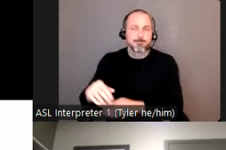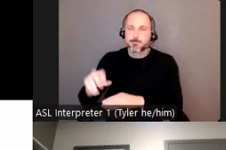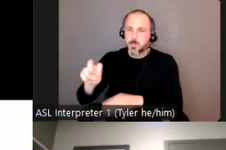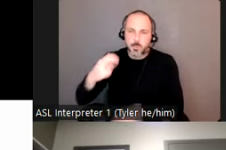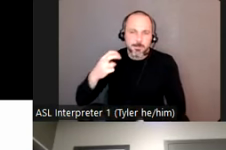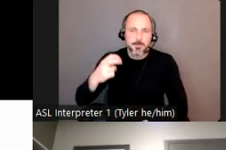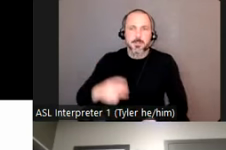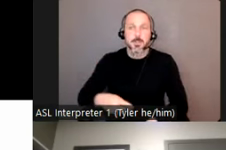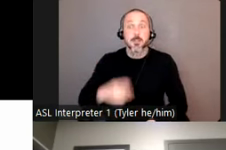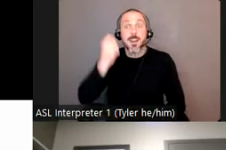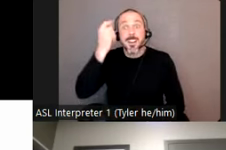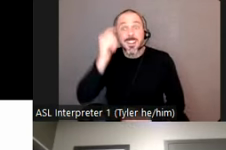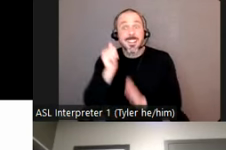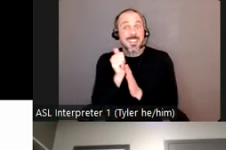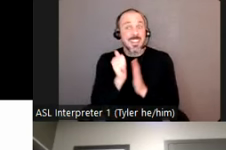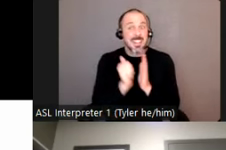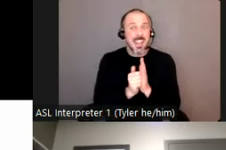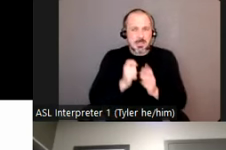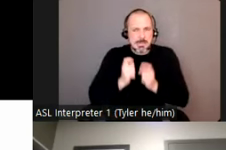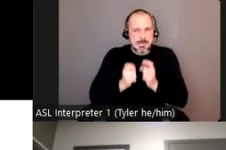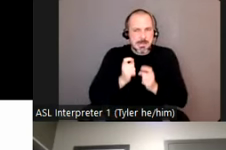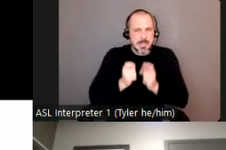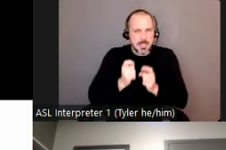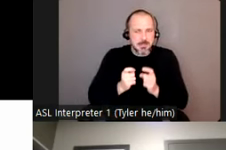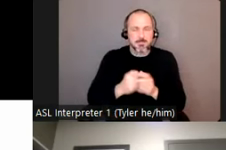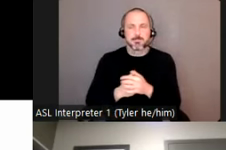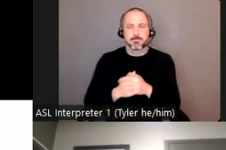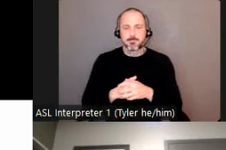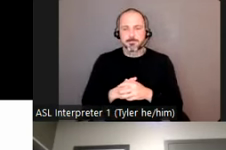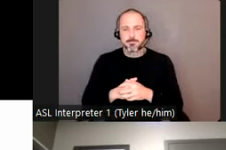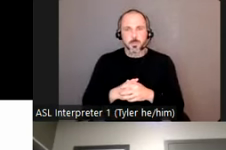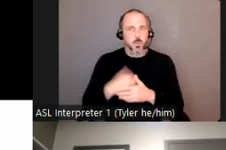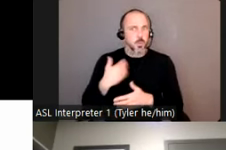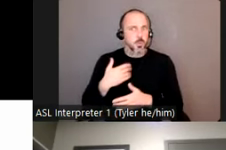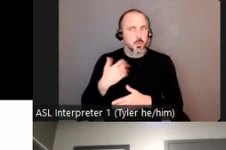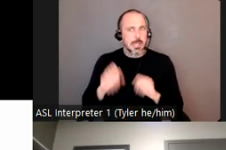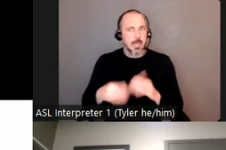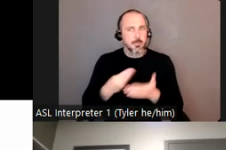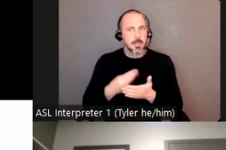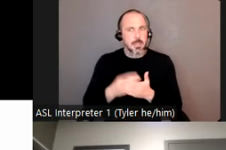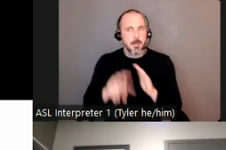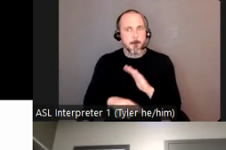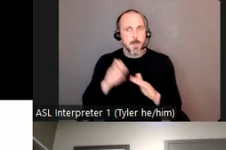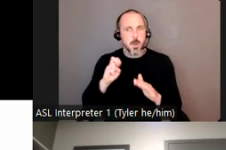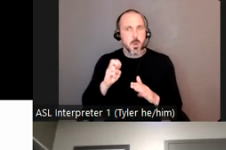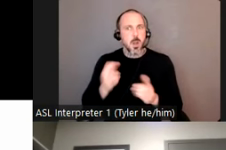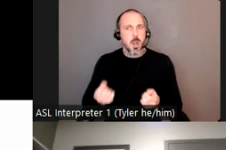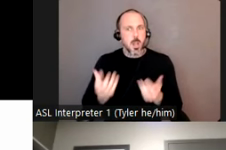it's the suspect's bank account that you're sending money to. So it's quite extensive. And again, we have their service scams.